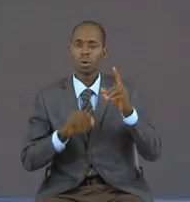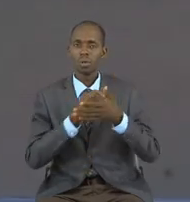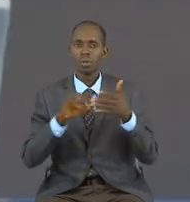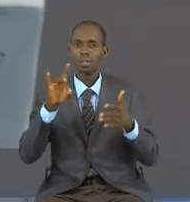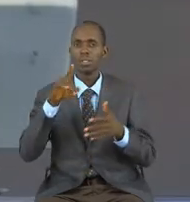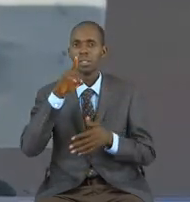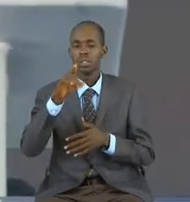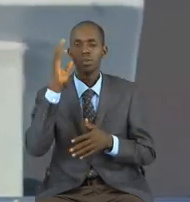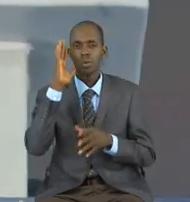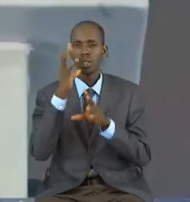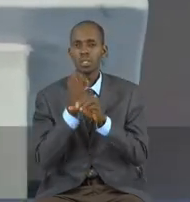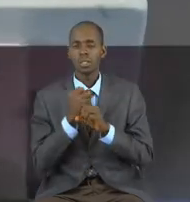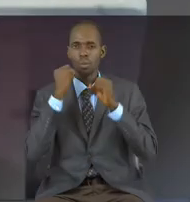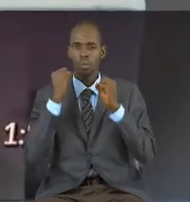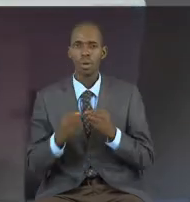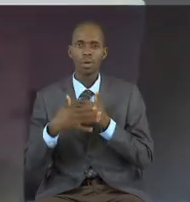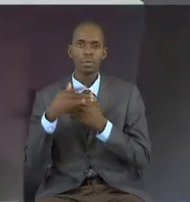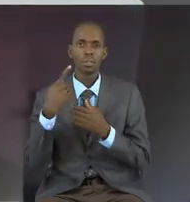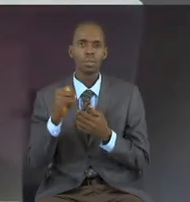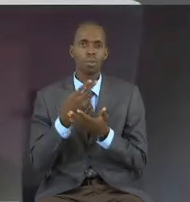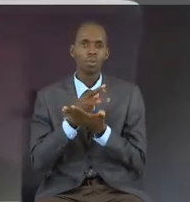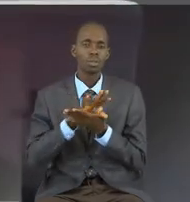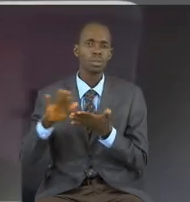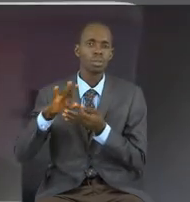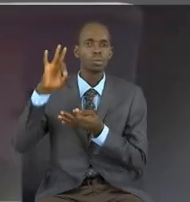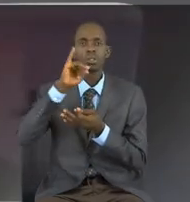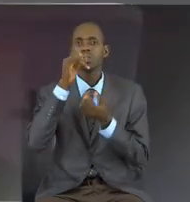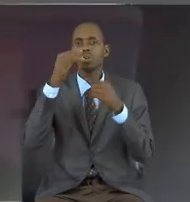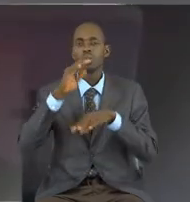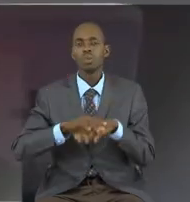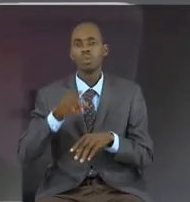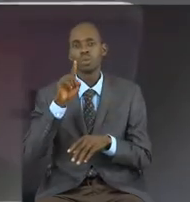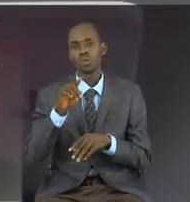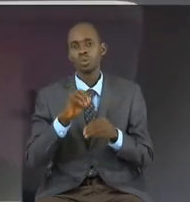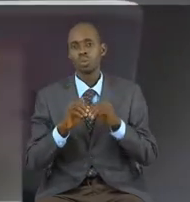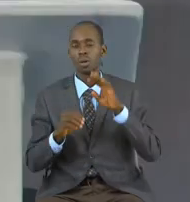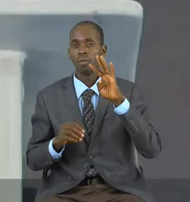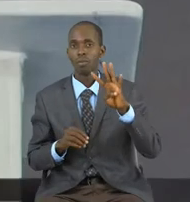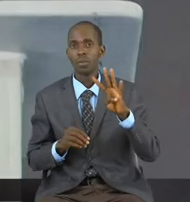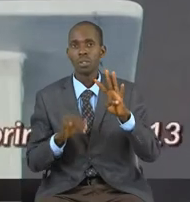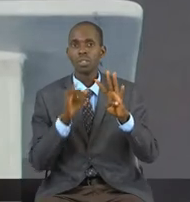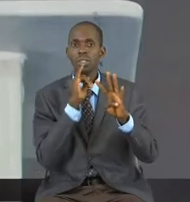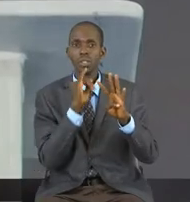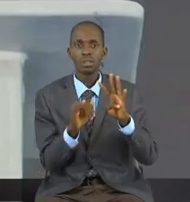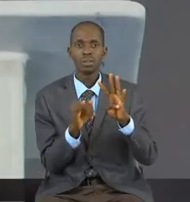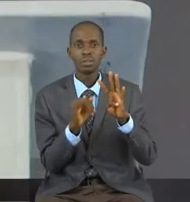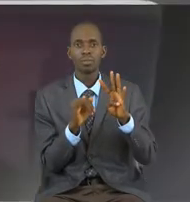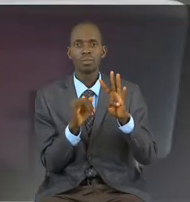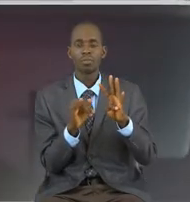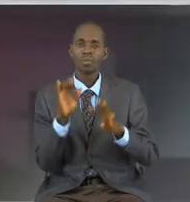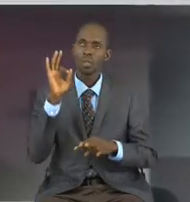power after that Holy Ghost has come upon you. Number four is preaching. Ability to